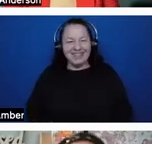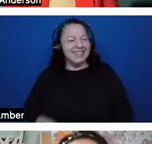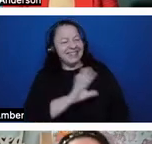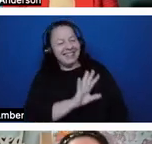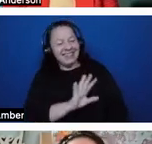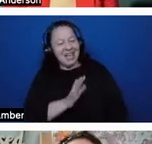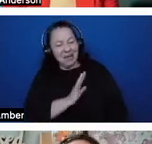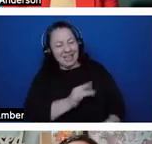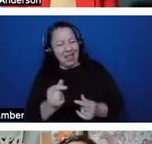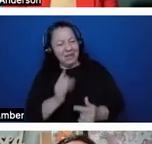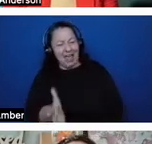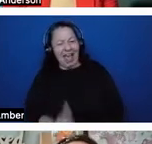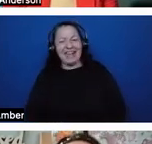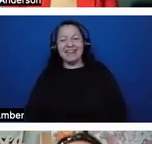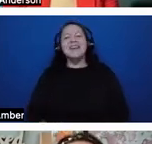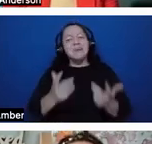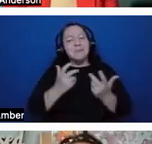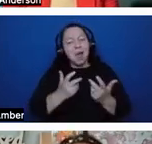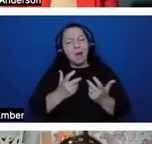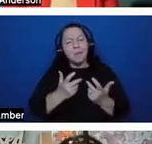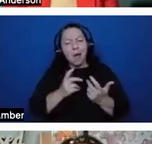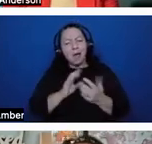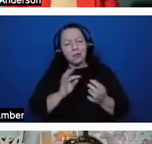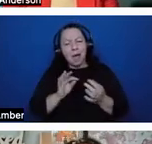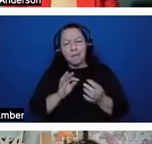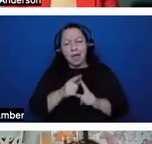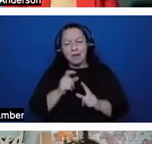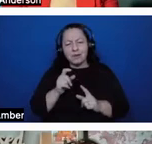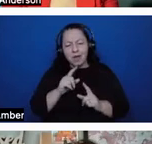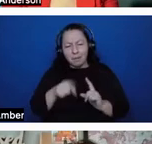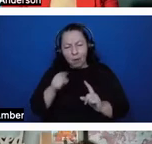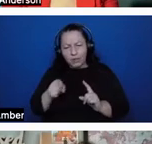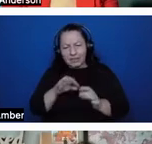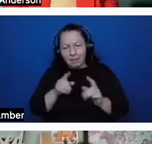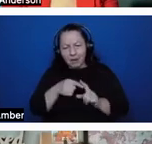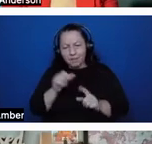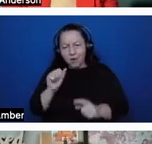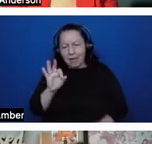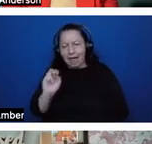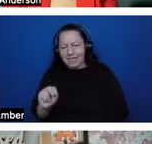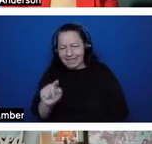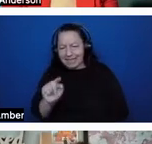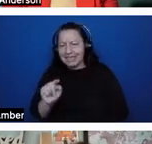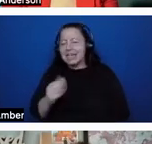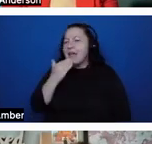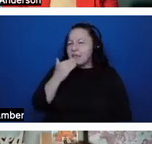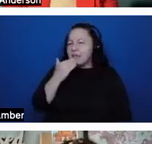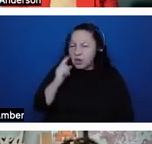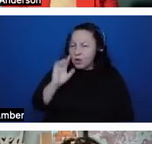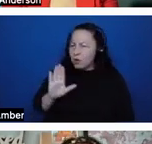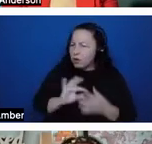But can I actually speak to this comment from Afton? I just want to thank you for your comment. And it reminds me